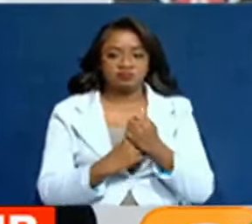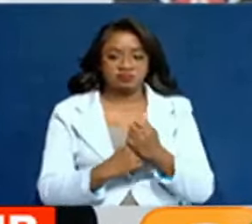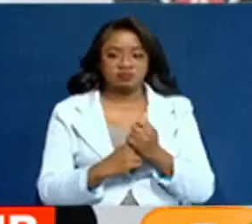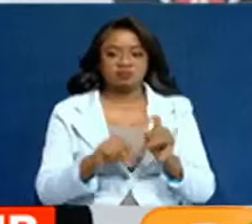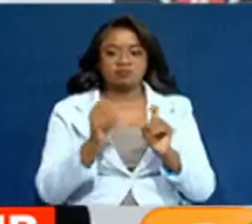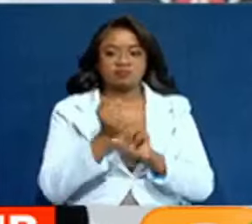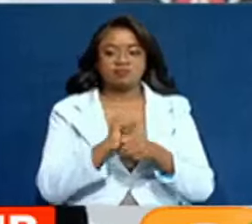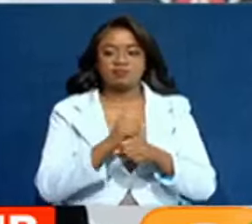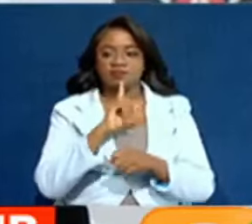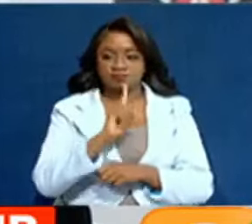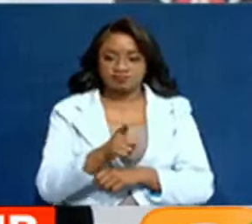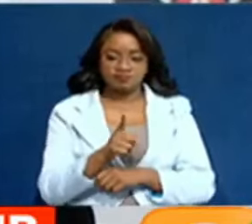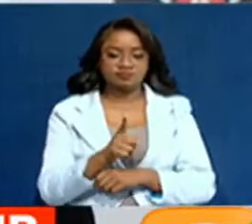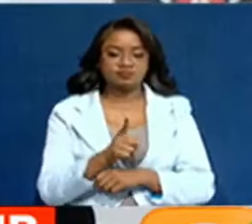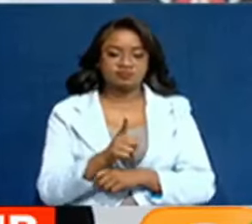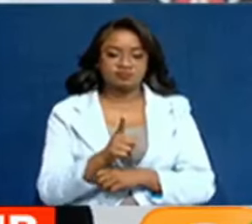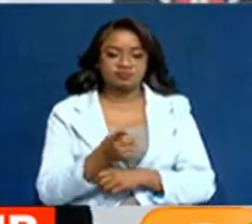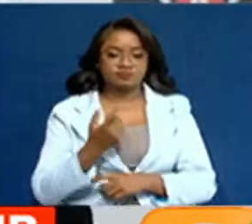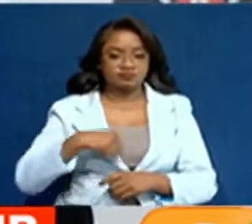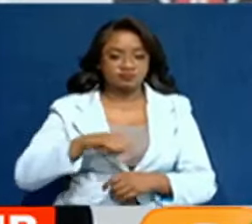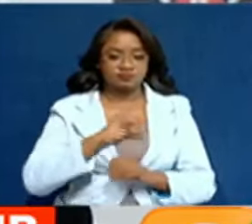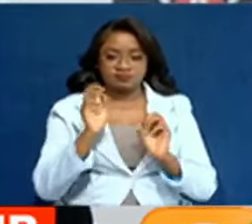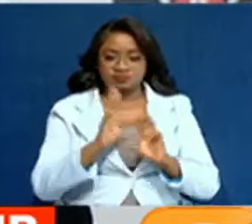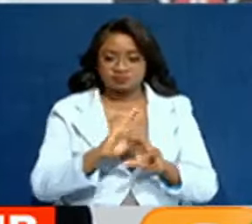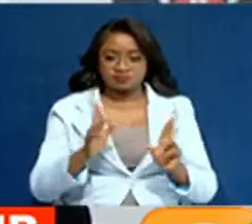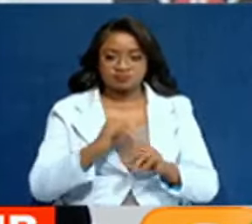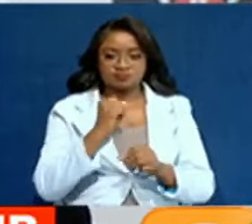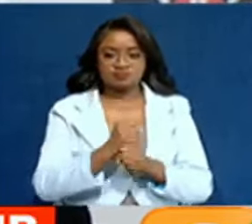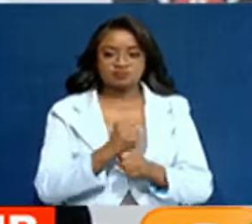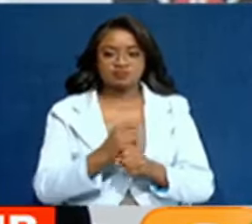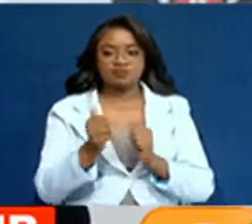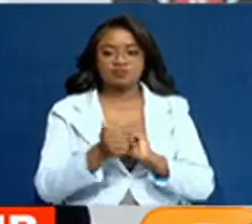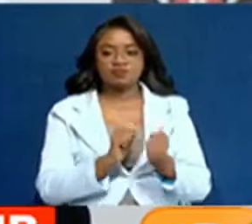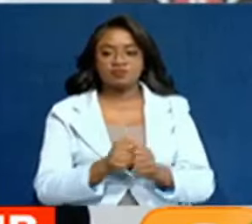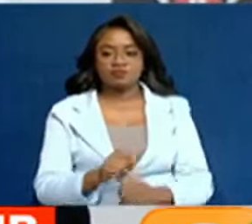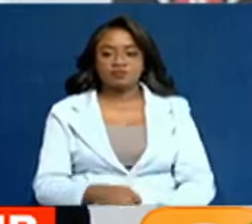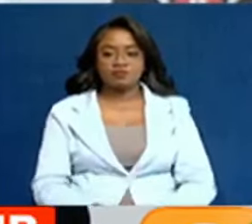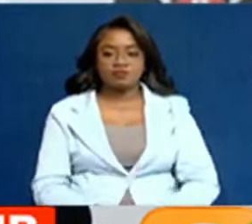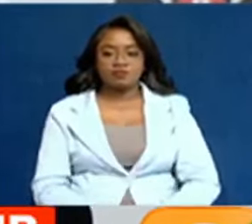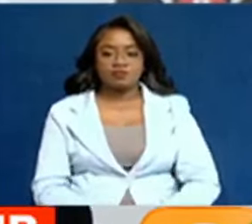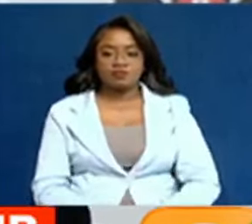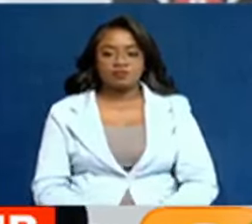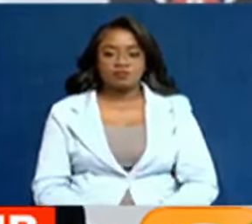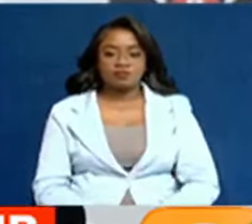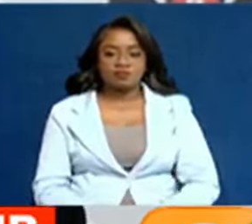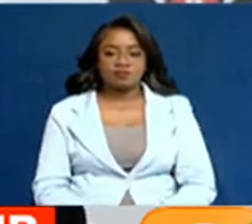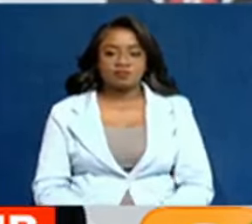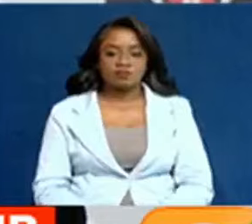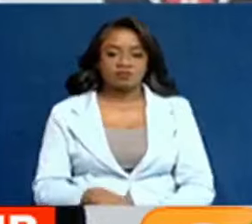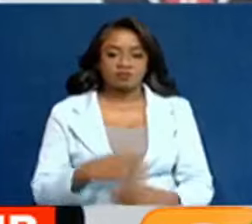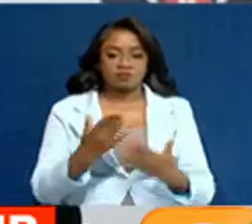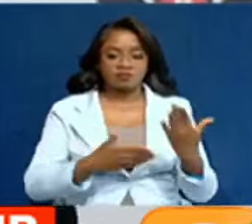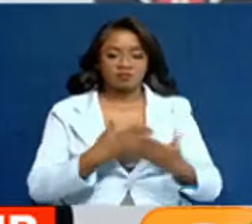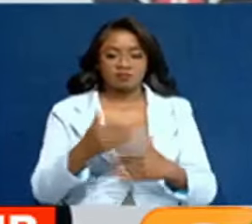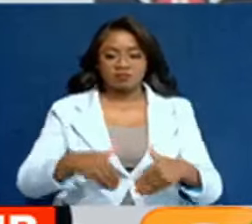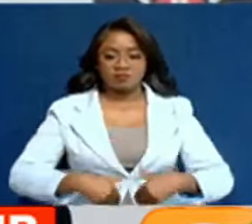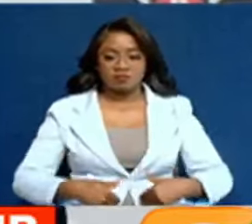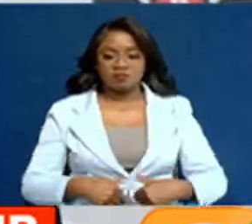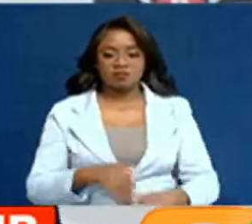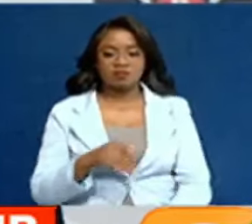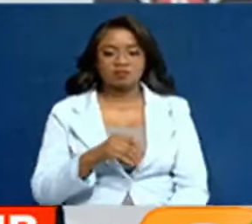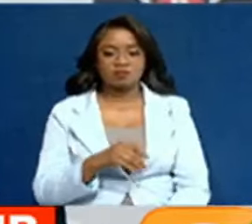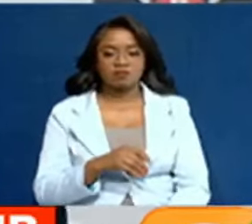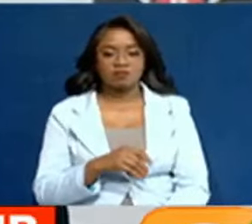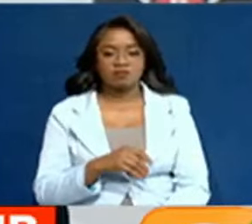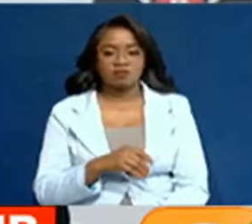we can, you know, open sports to our travelers, to young players, schools, institutions. And